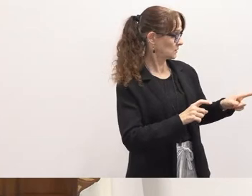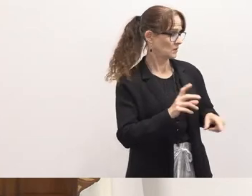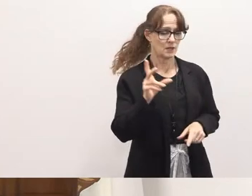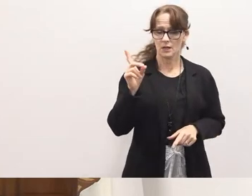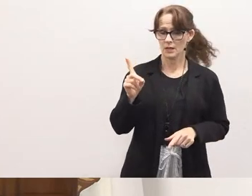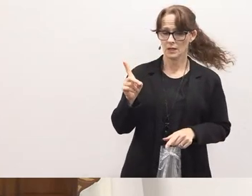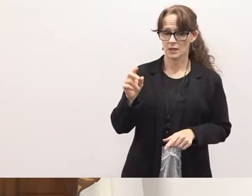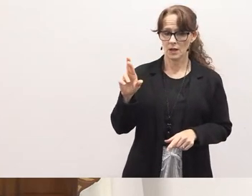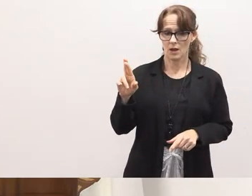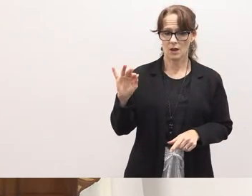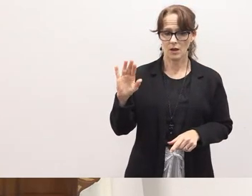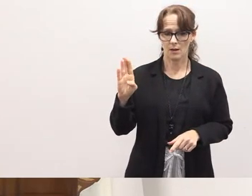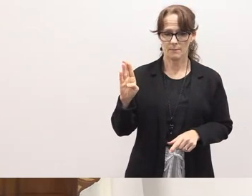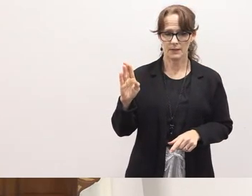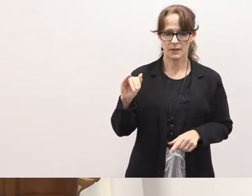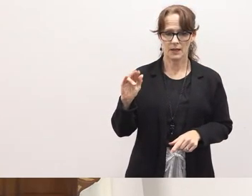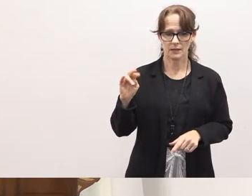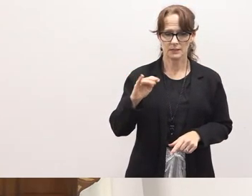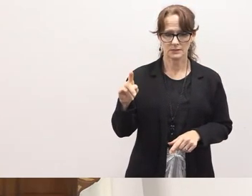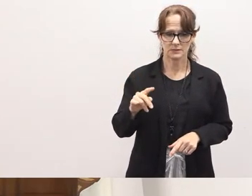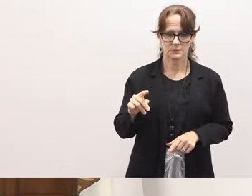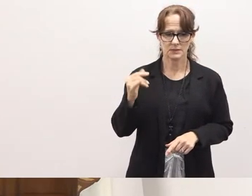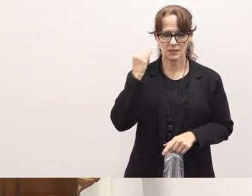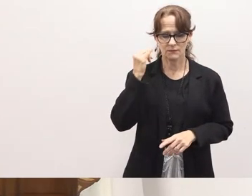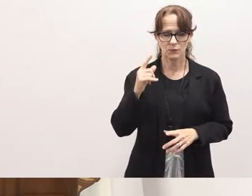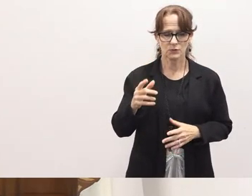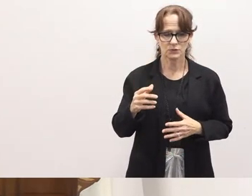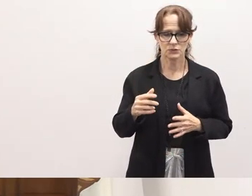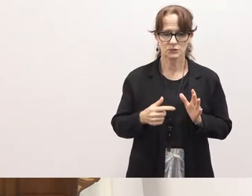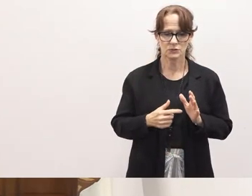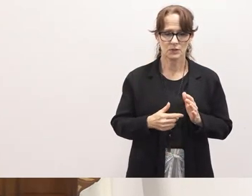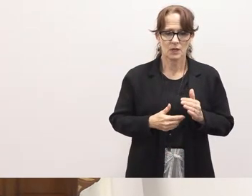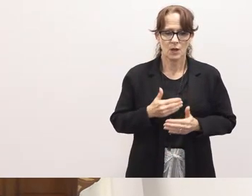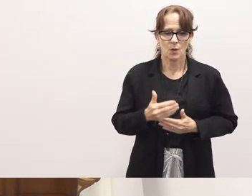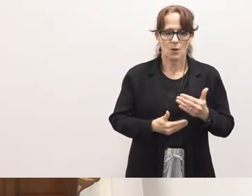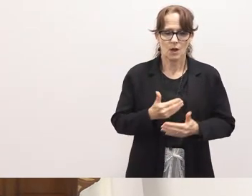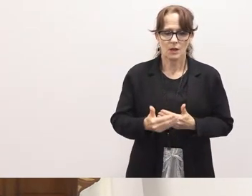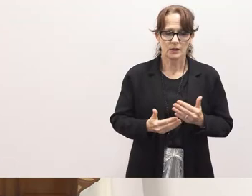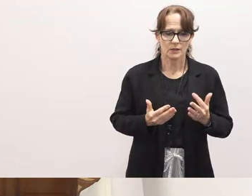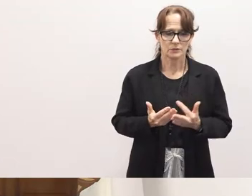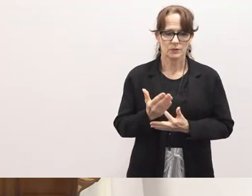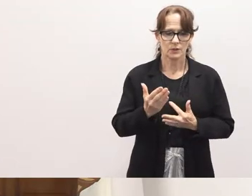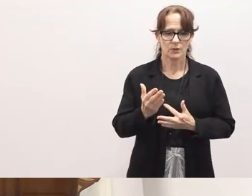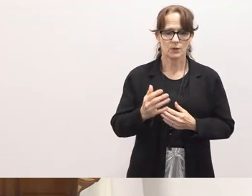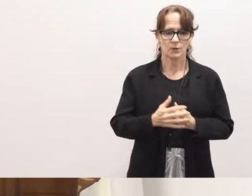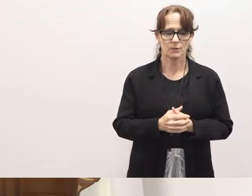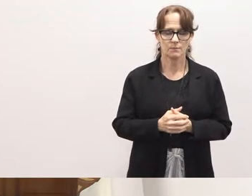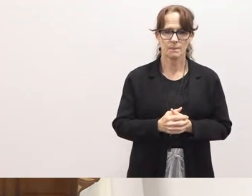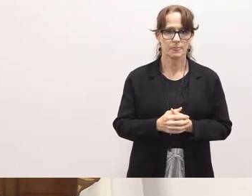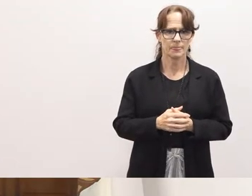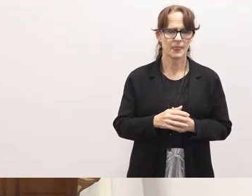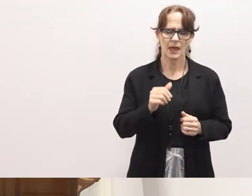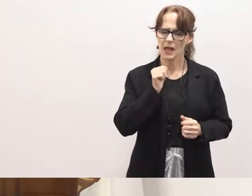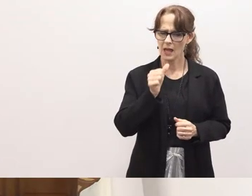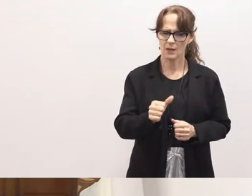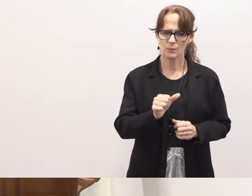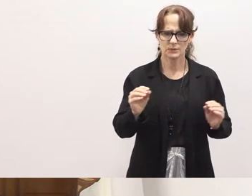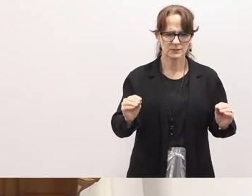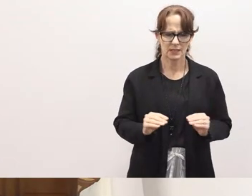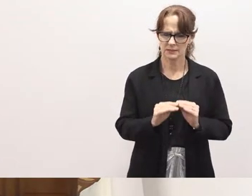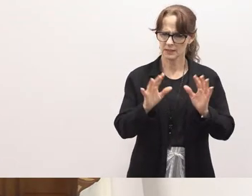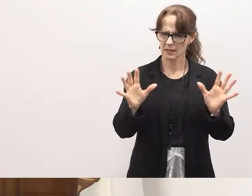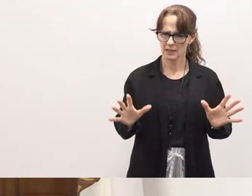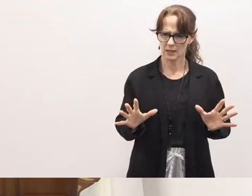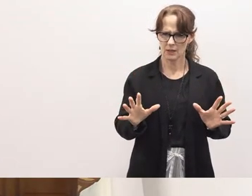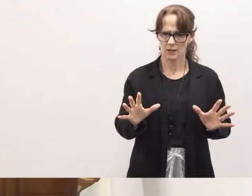Ms. Harkis, if you could just walk us through, I just had I wasn't as clear on